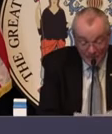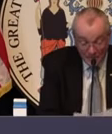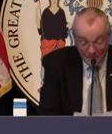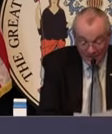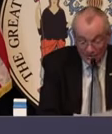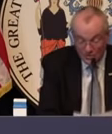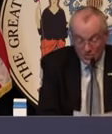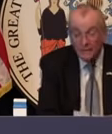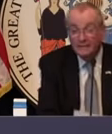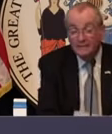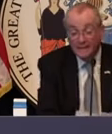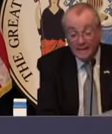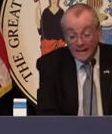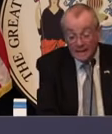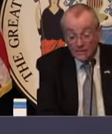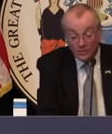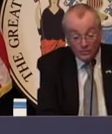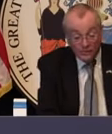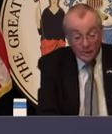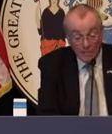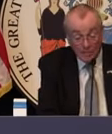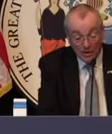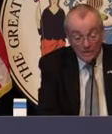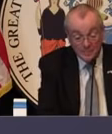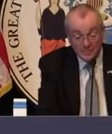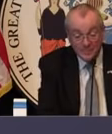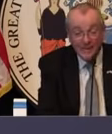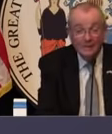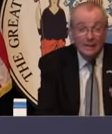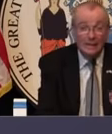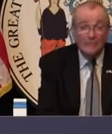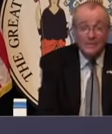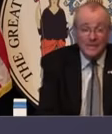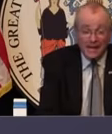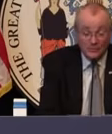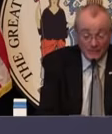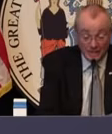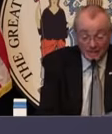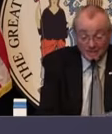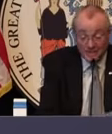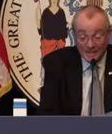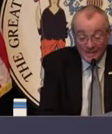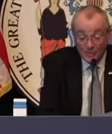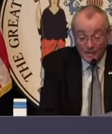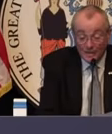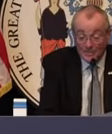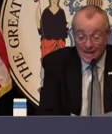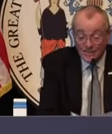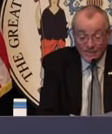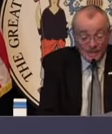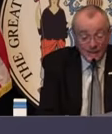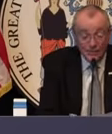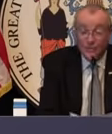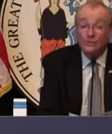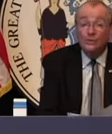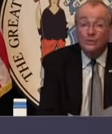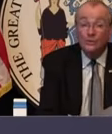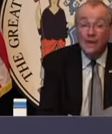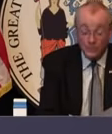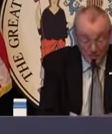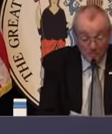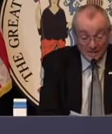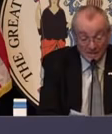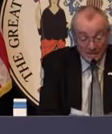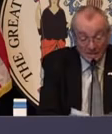by the way, they had never spent an anniversary apart. They loved to dance together, and we can imagine that they are doing